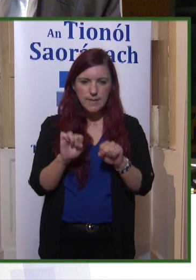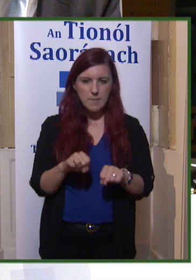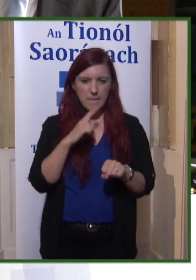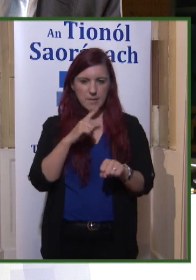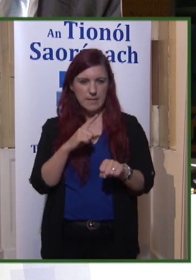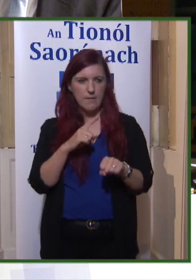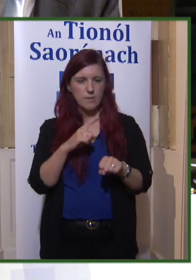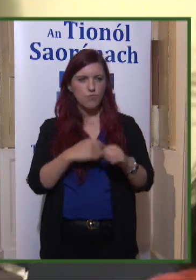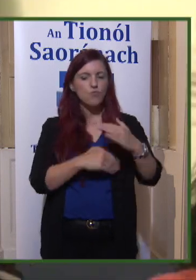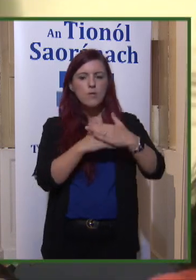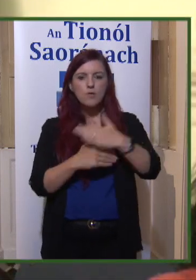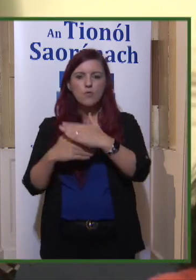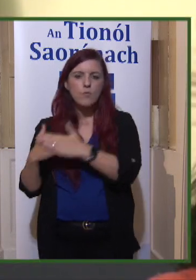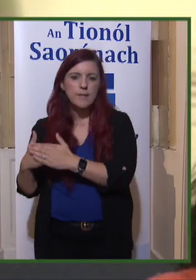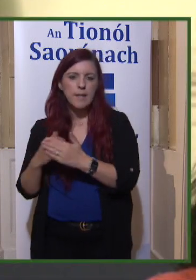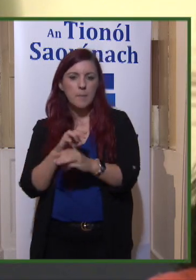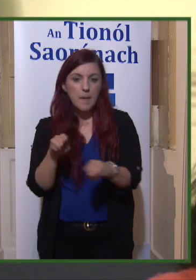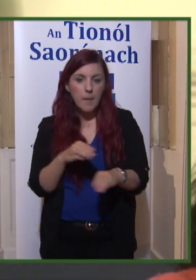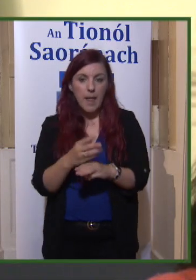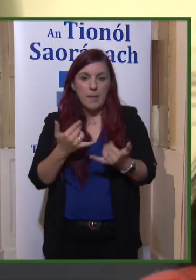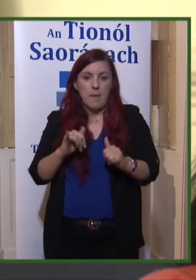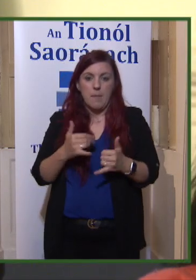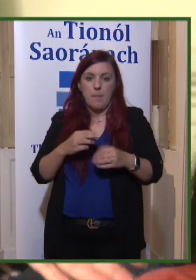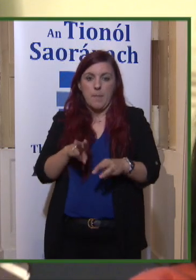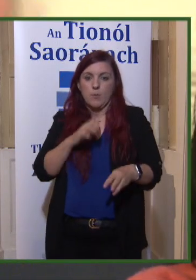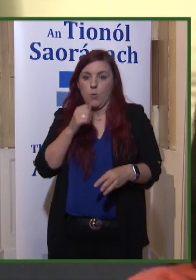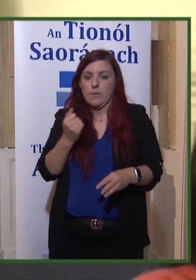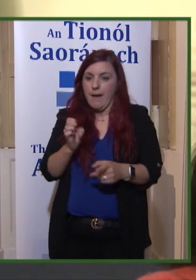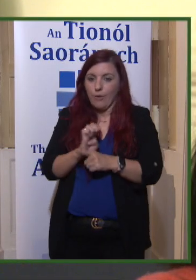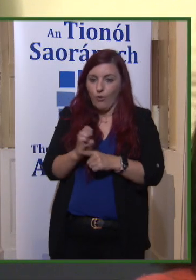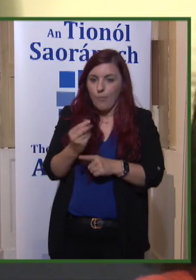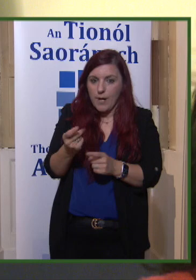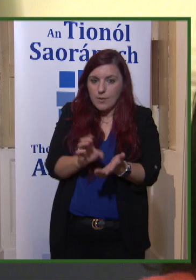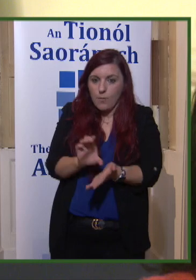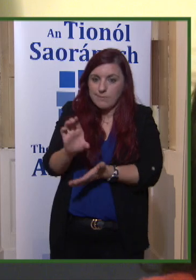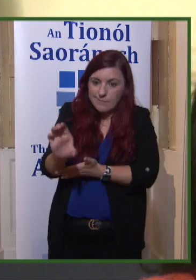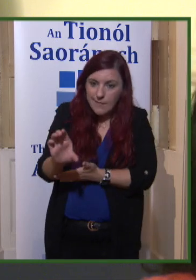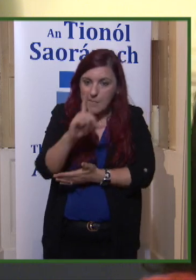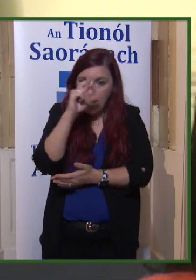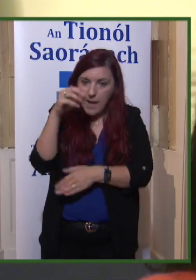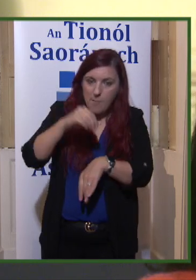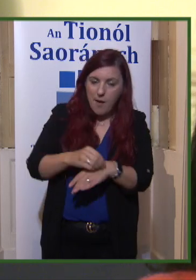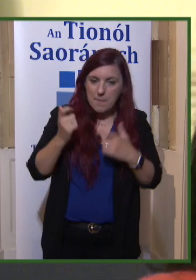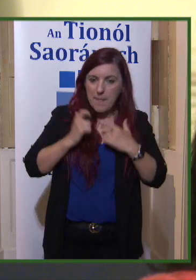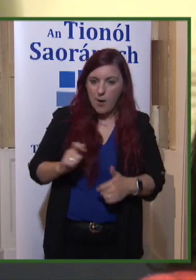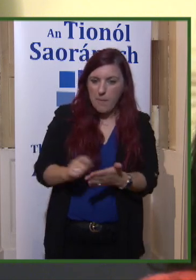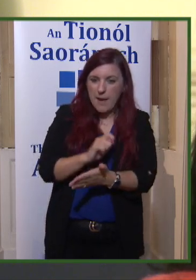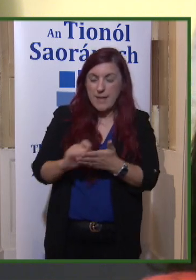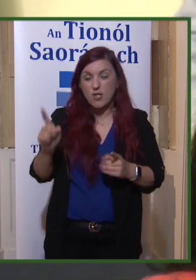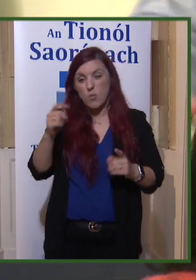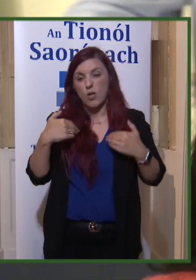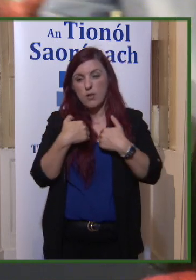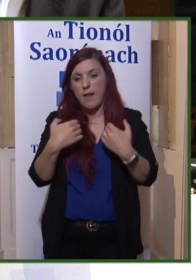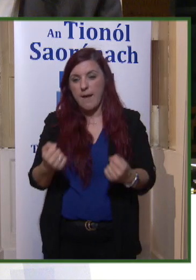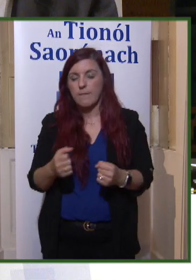on the fact that a lot of people wouldn't have that money to just walk into a solicitor's and go, I want to put this down as a statutory signature. That would be my concern.